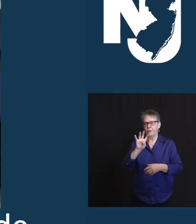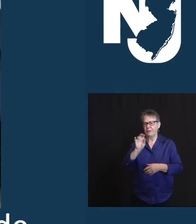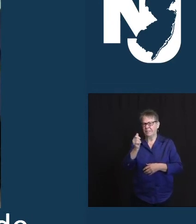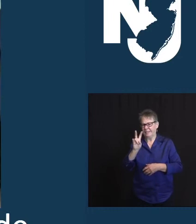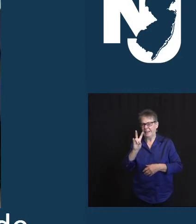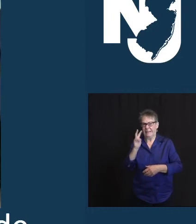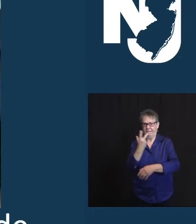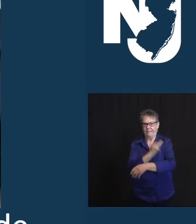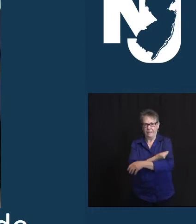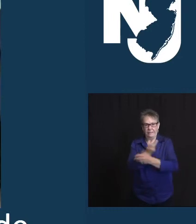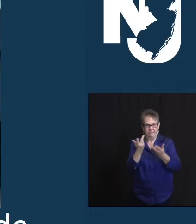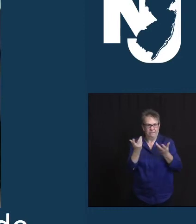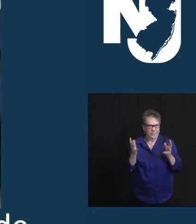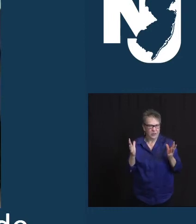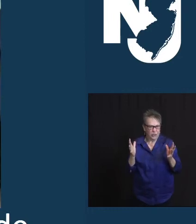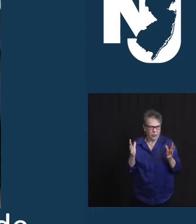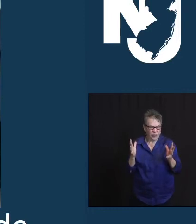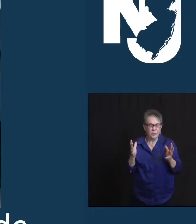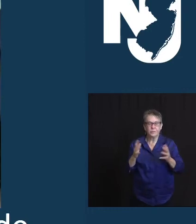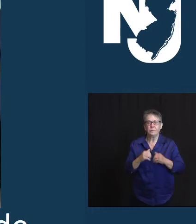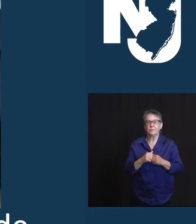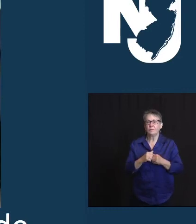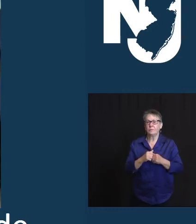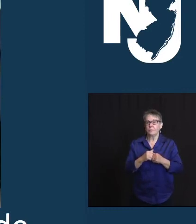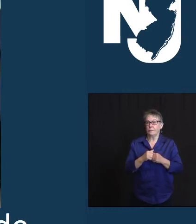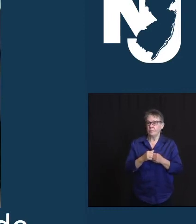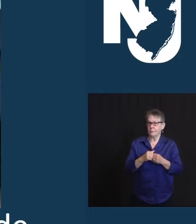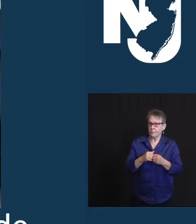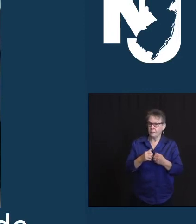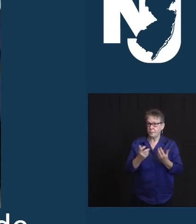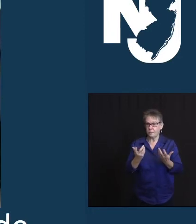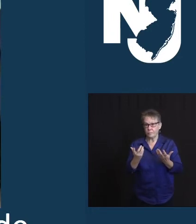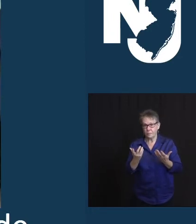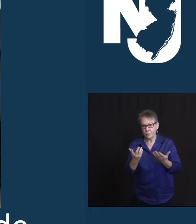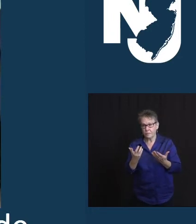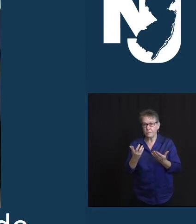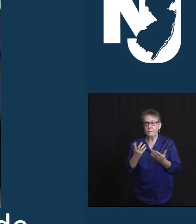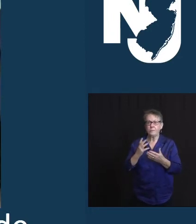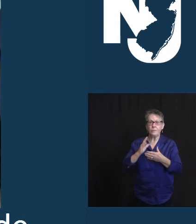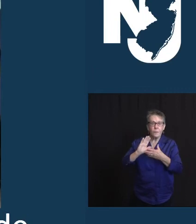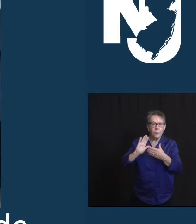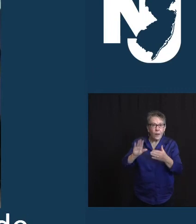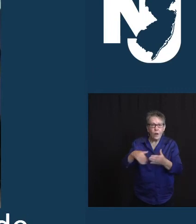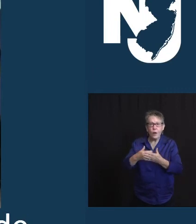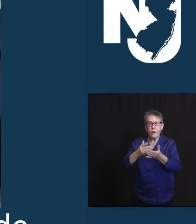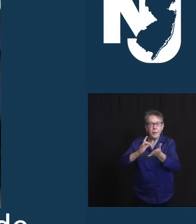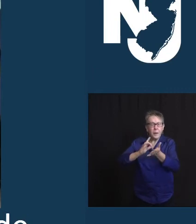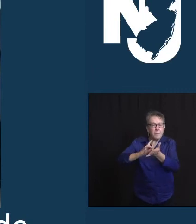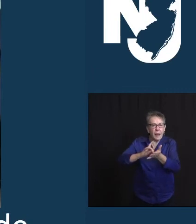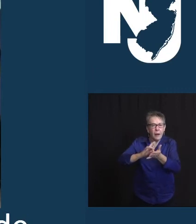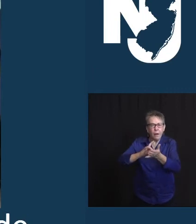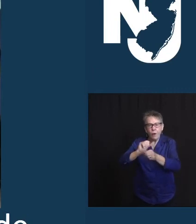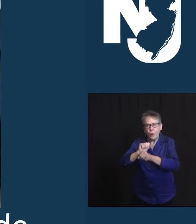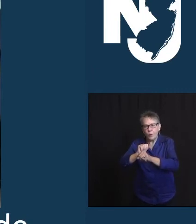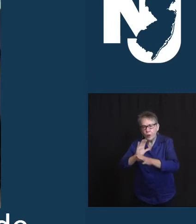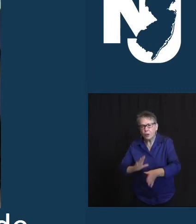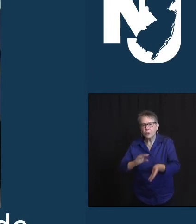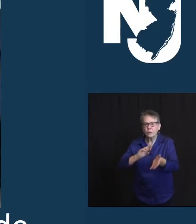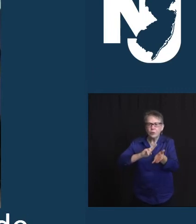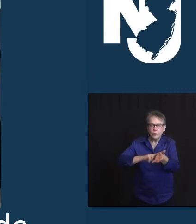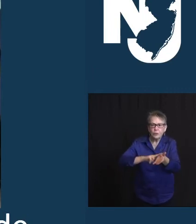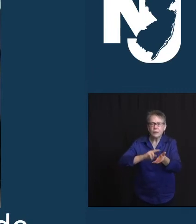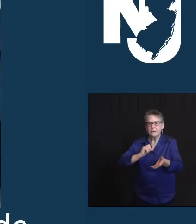101,417 when all of our frontline medical workers and residents and staff at our long-term care facilities are factored in.